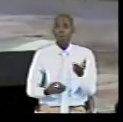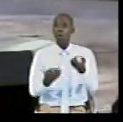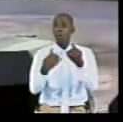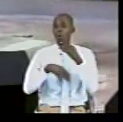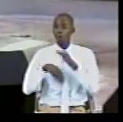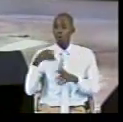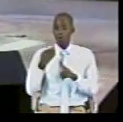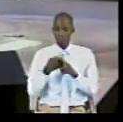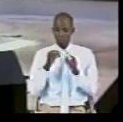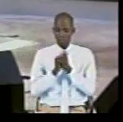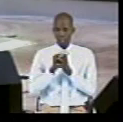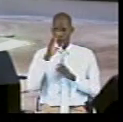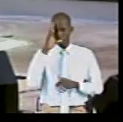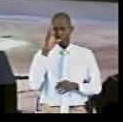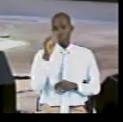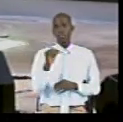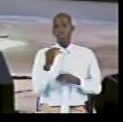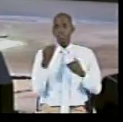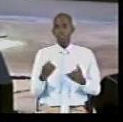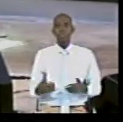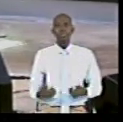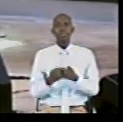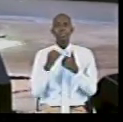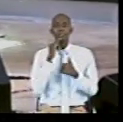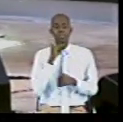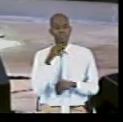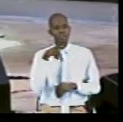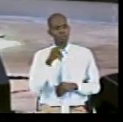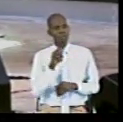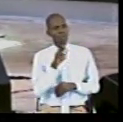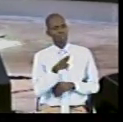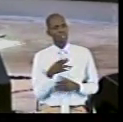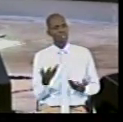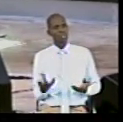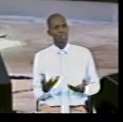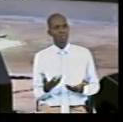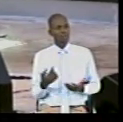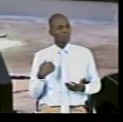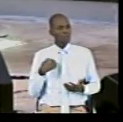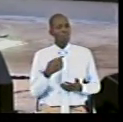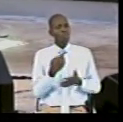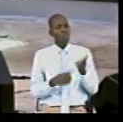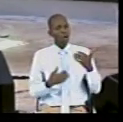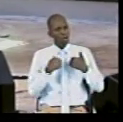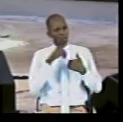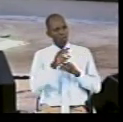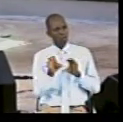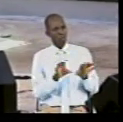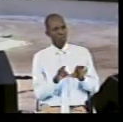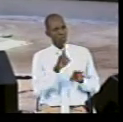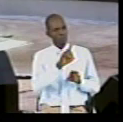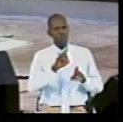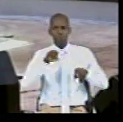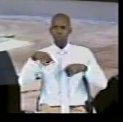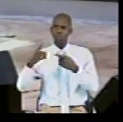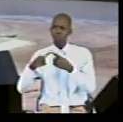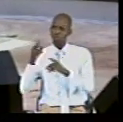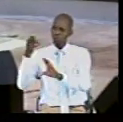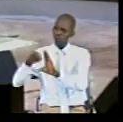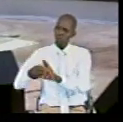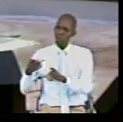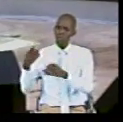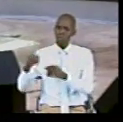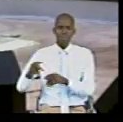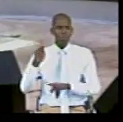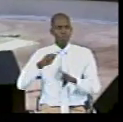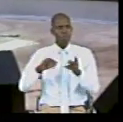man. Now they challenged him. They said, Peter, well, what have you done? You've gone to the uncircumcised Gentiles and